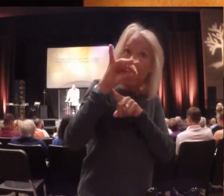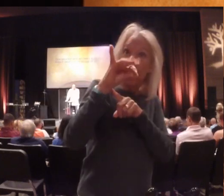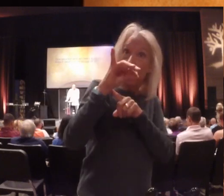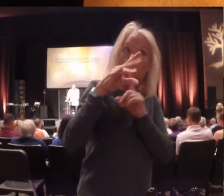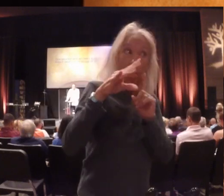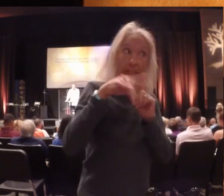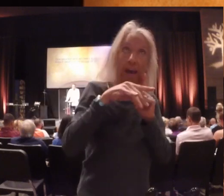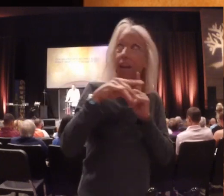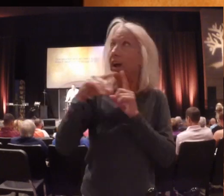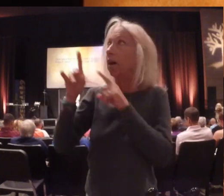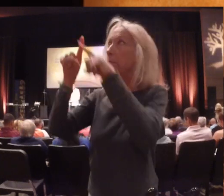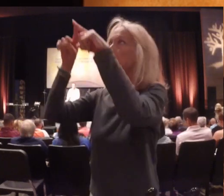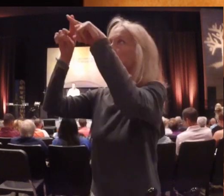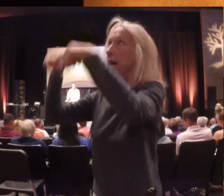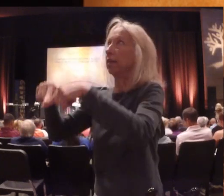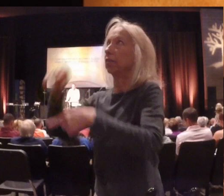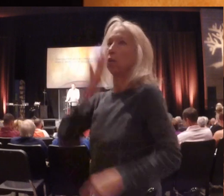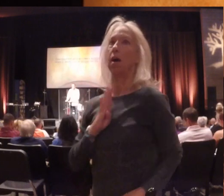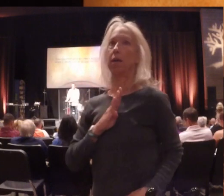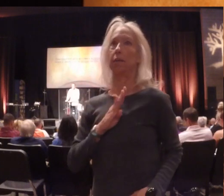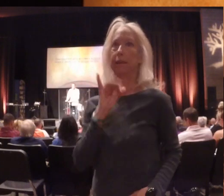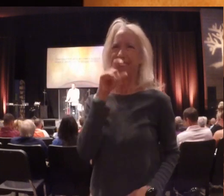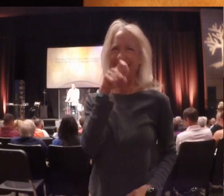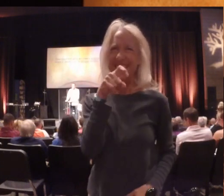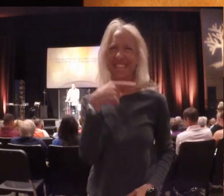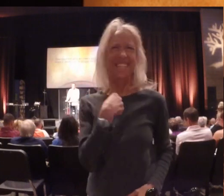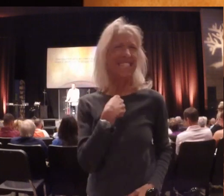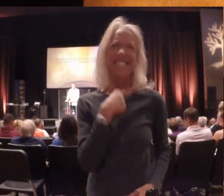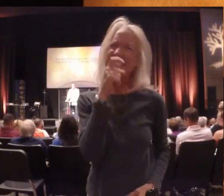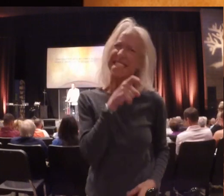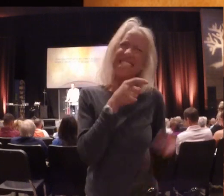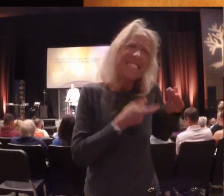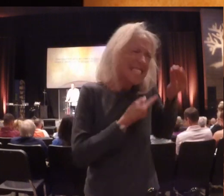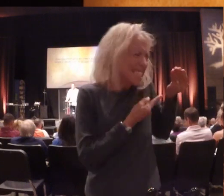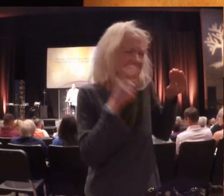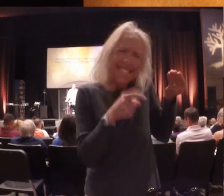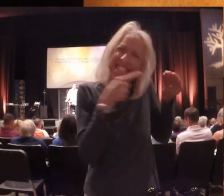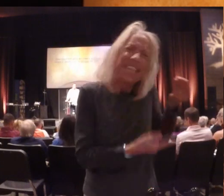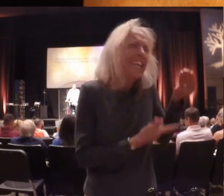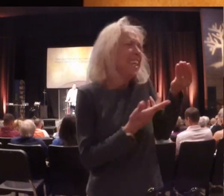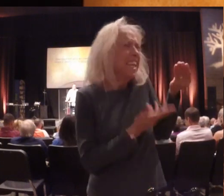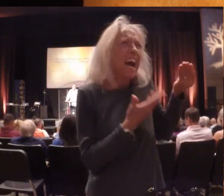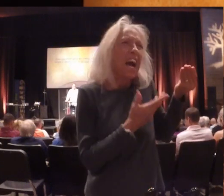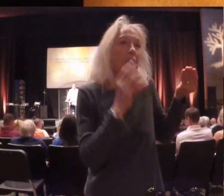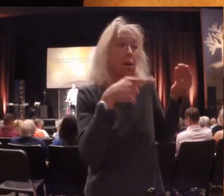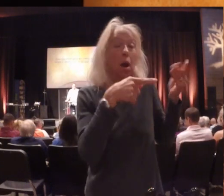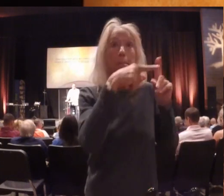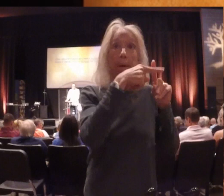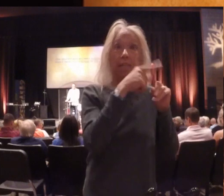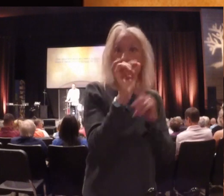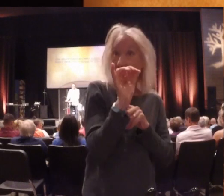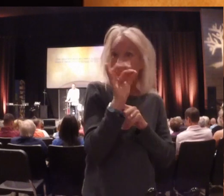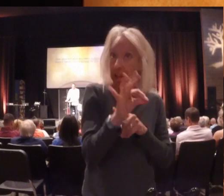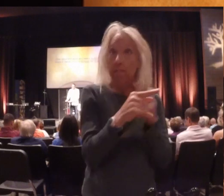Your greatest need becomes a blessing when it drives you to depend on God. And those of you who understand this principle, maybe have lived this principle,